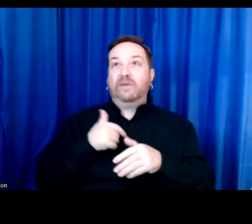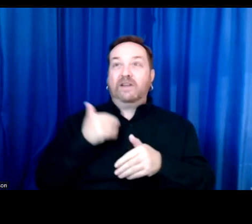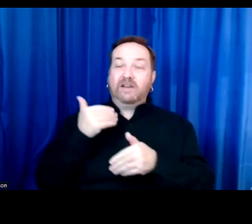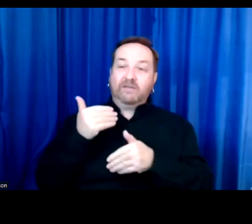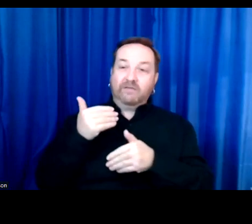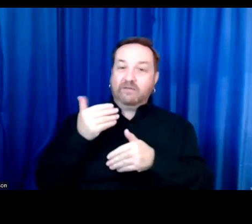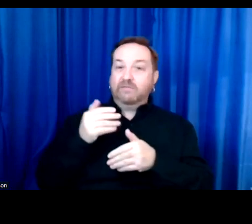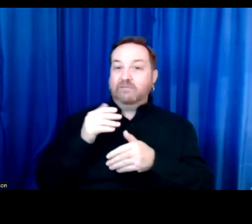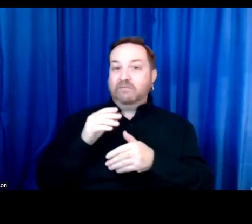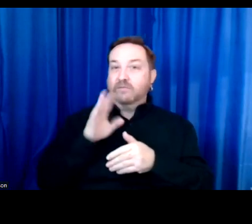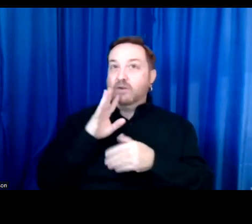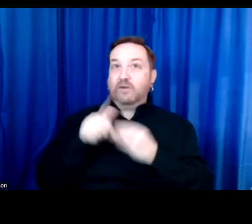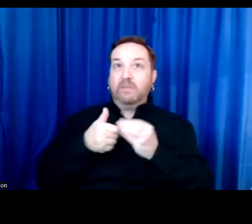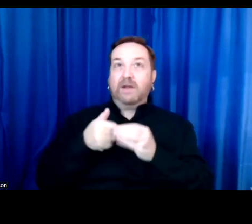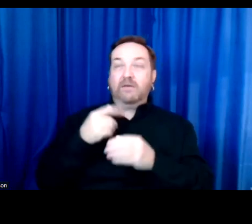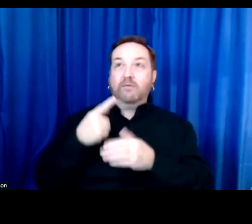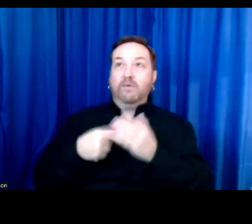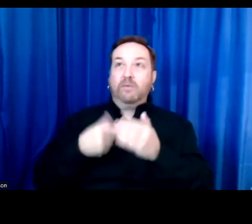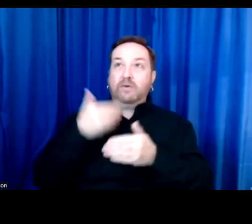present today.